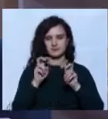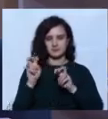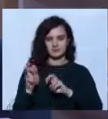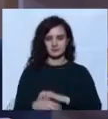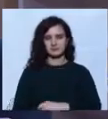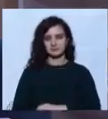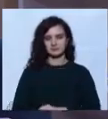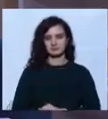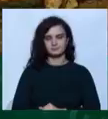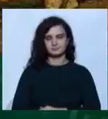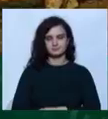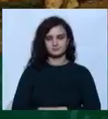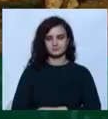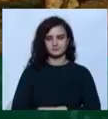themes.